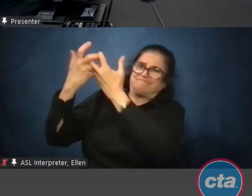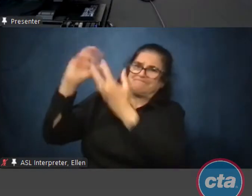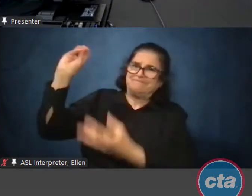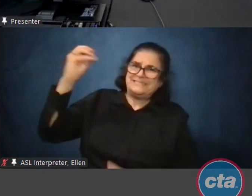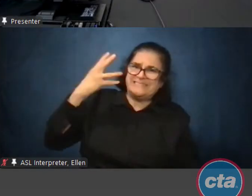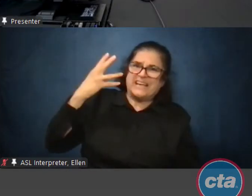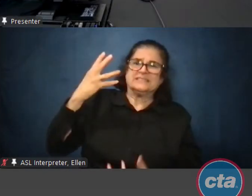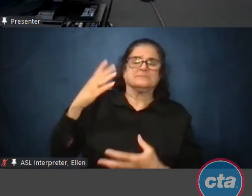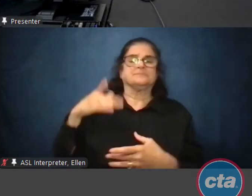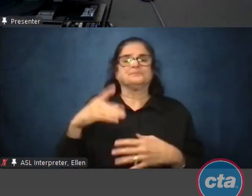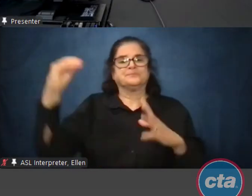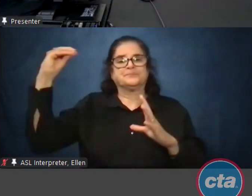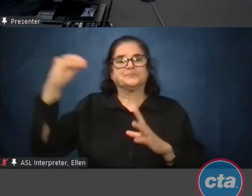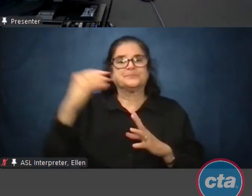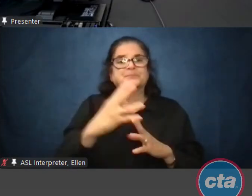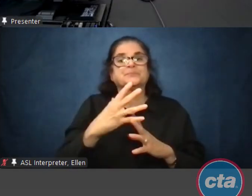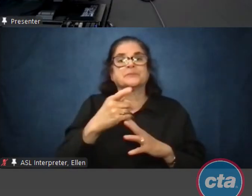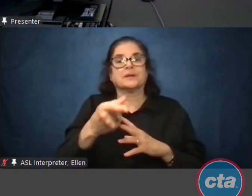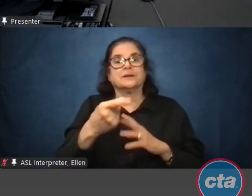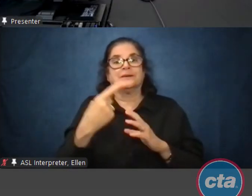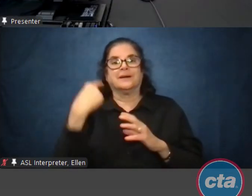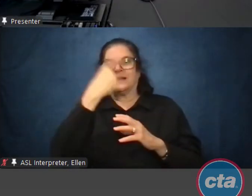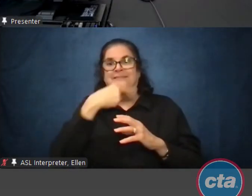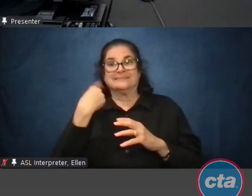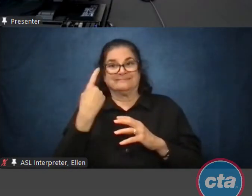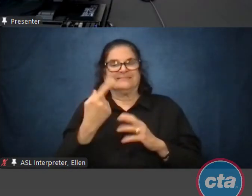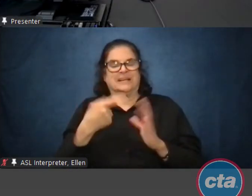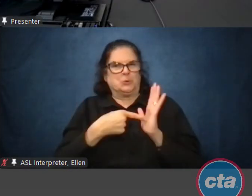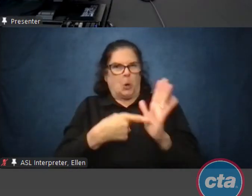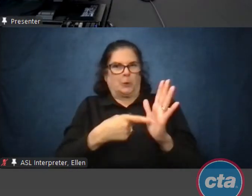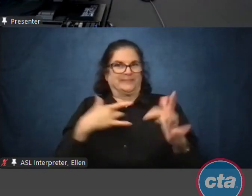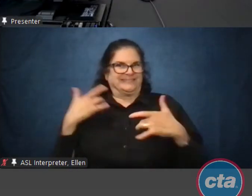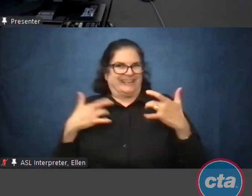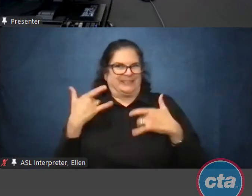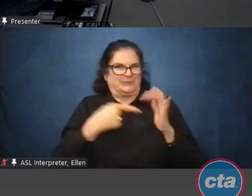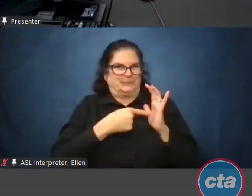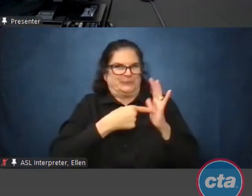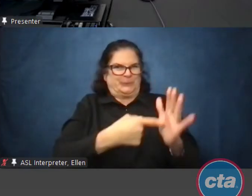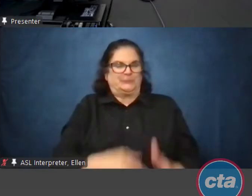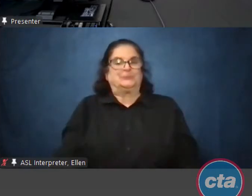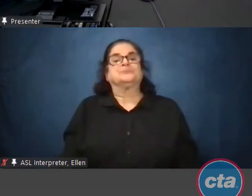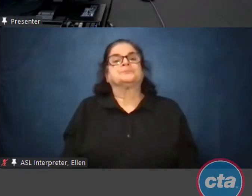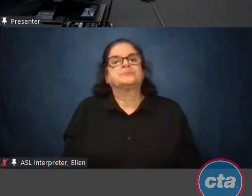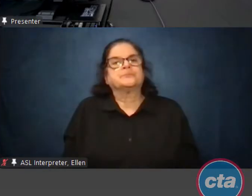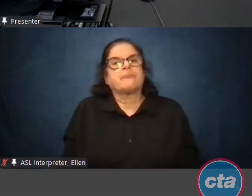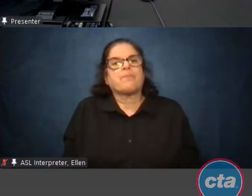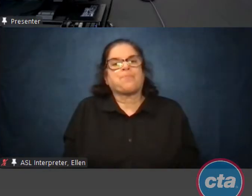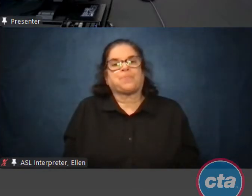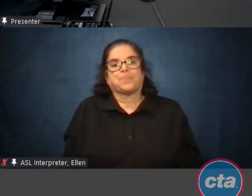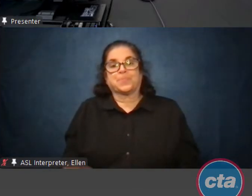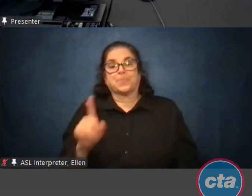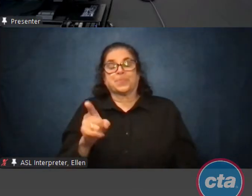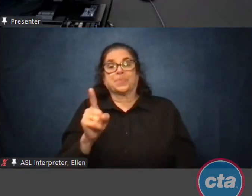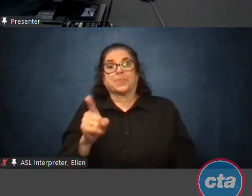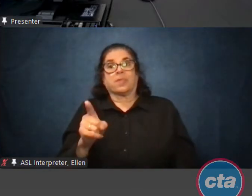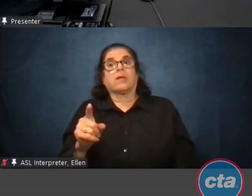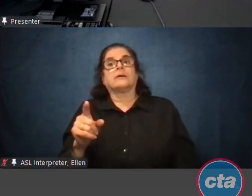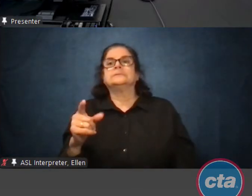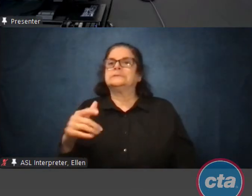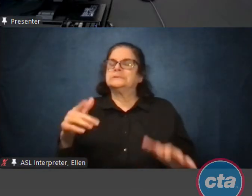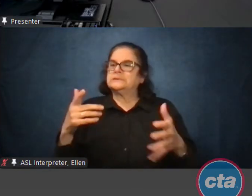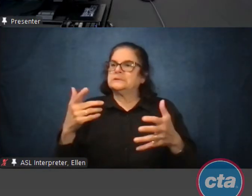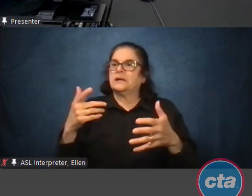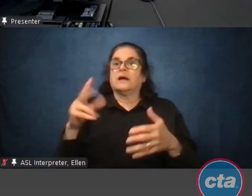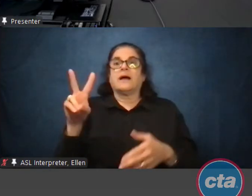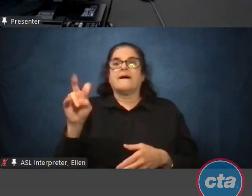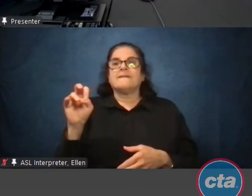I think they look really great. I'm excited to show them to you. They'll be on the next slide after this. And the only thing I do want to note is that due to challenges that